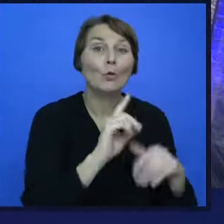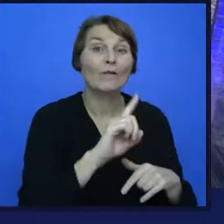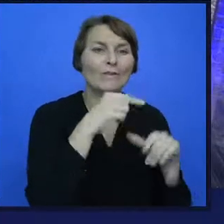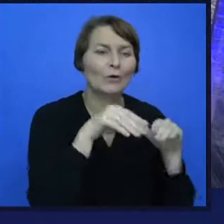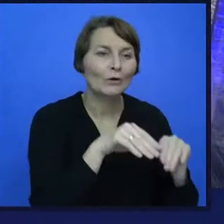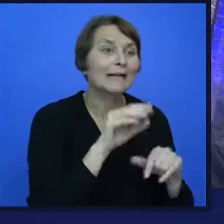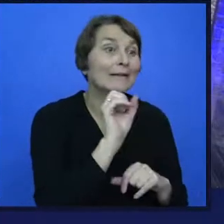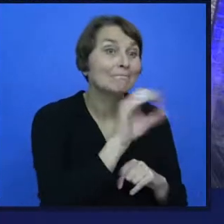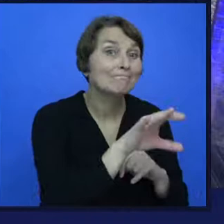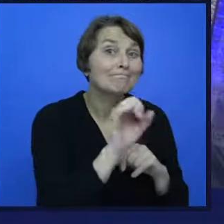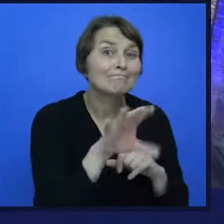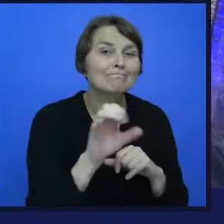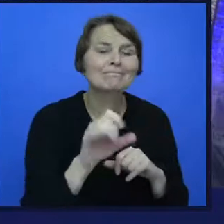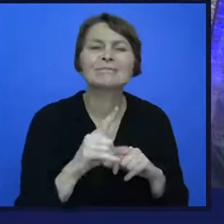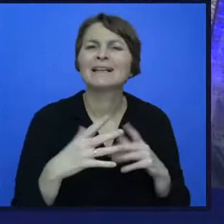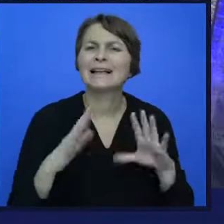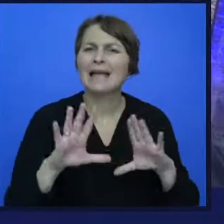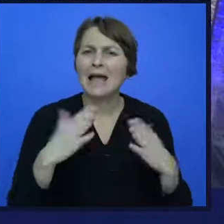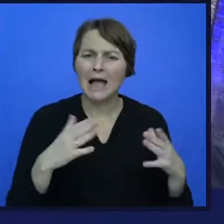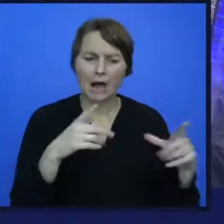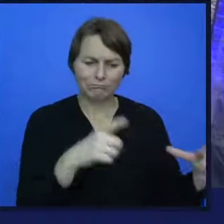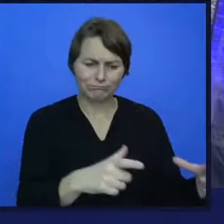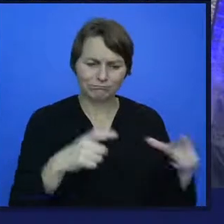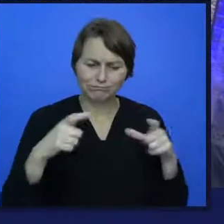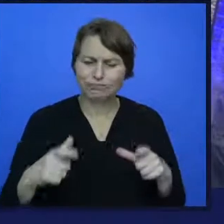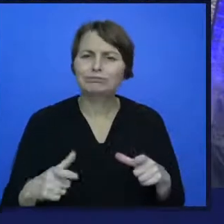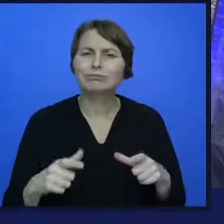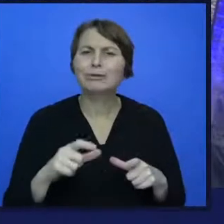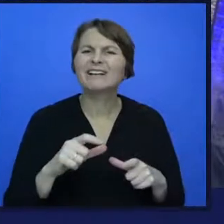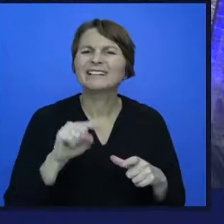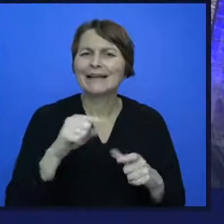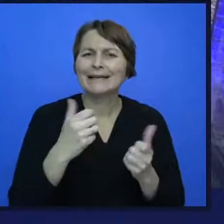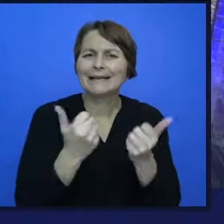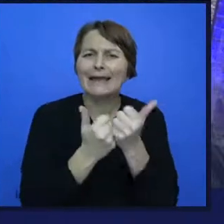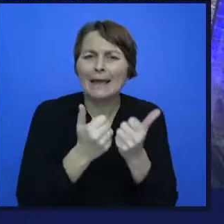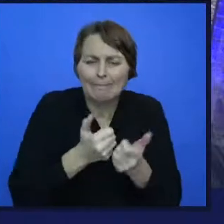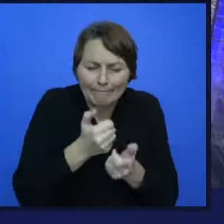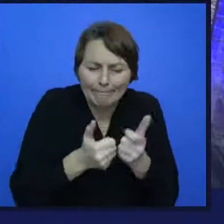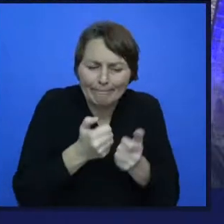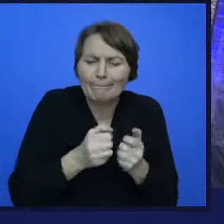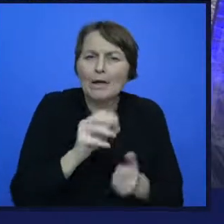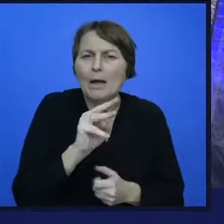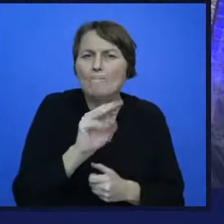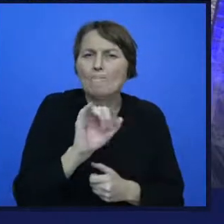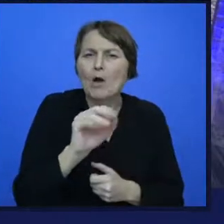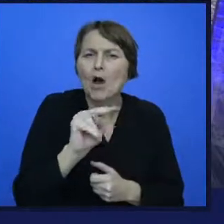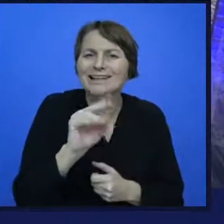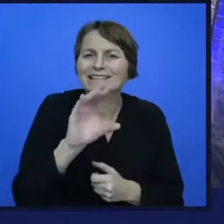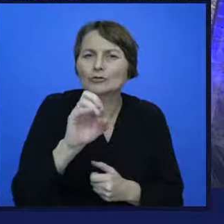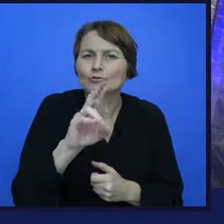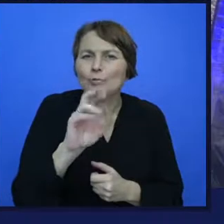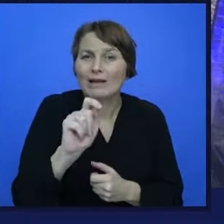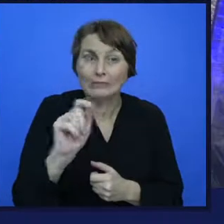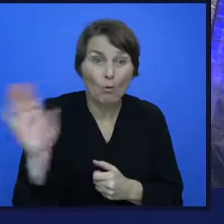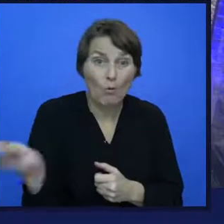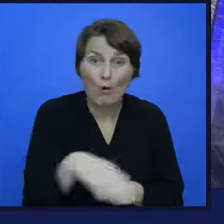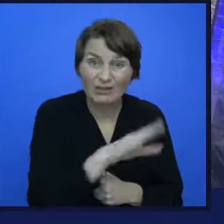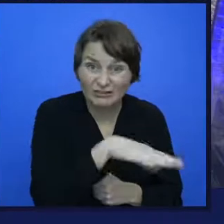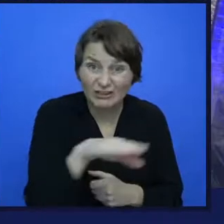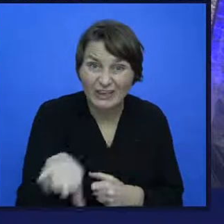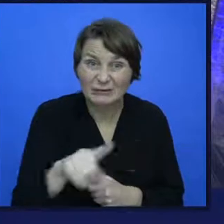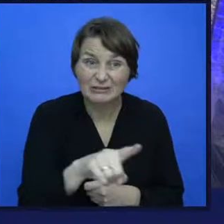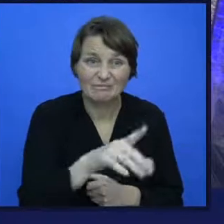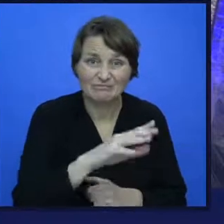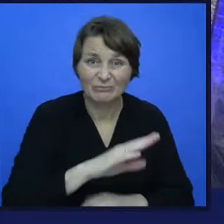Minecraft. And the kids all have phones, like iPhone 6, Galaxy S4s, you know, phones that are 4 or 5 years